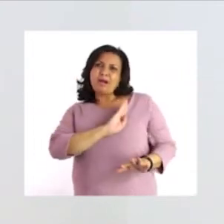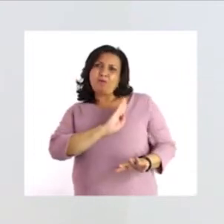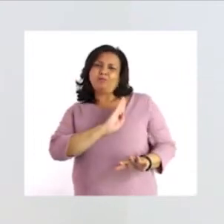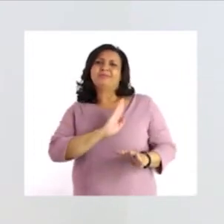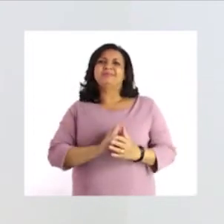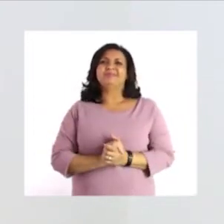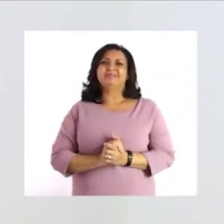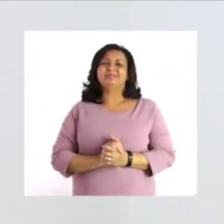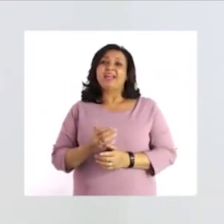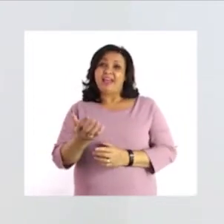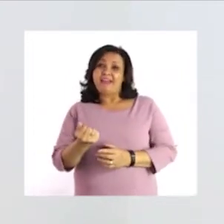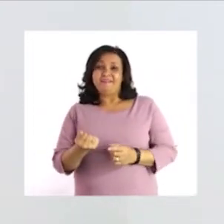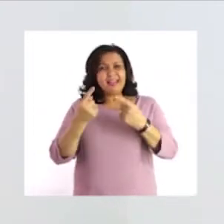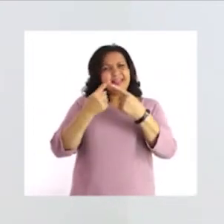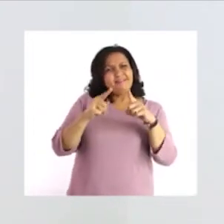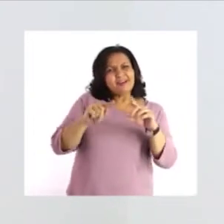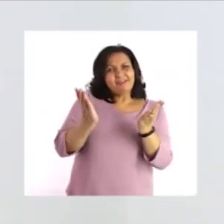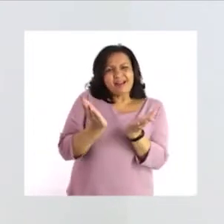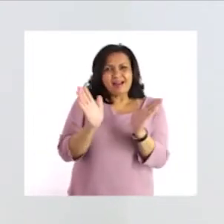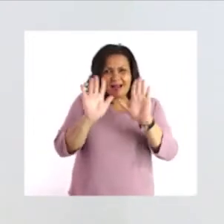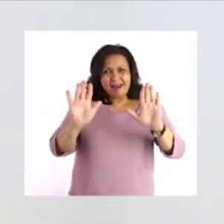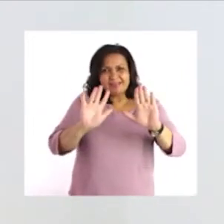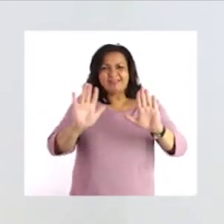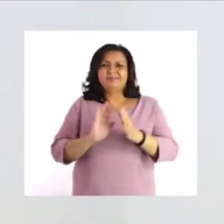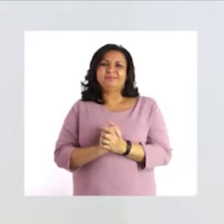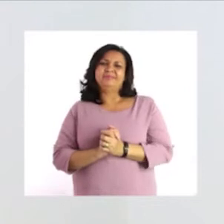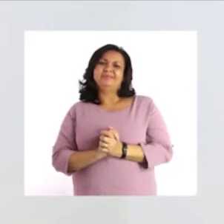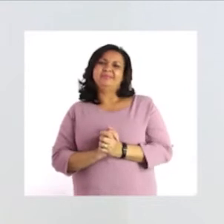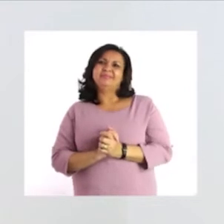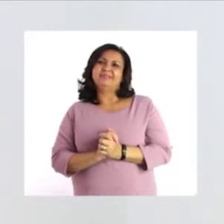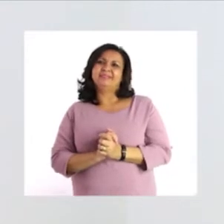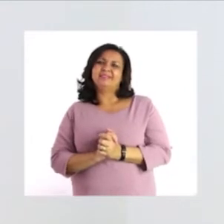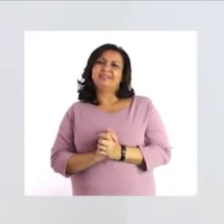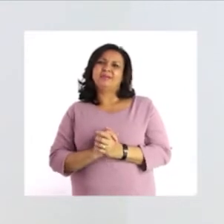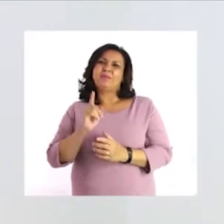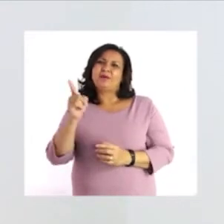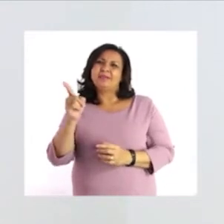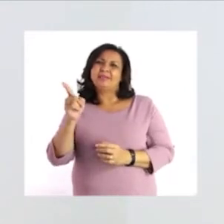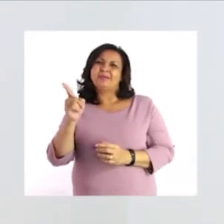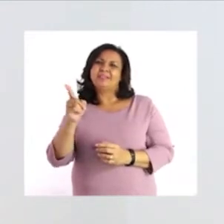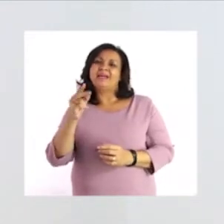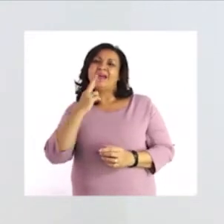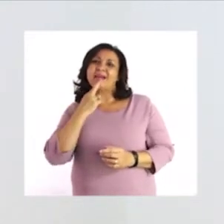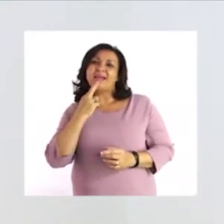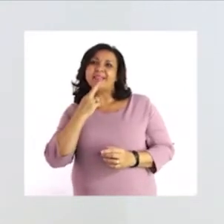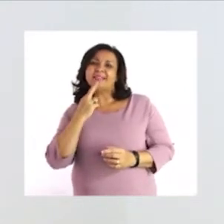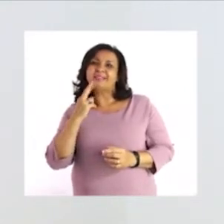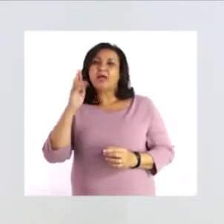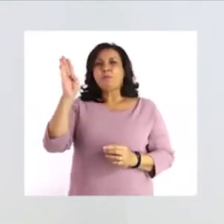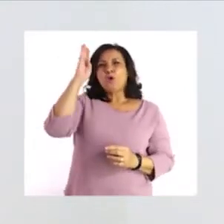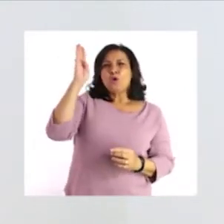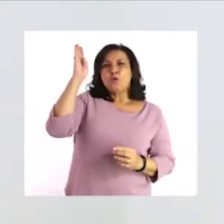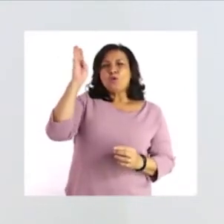some colors here today and I would like to tell you about colors. This is red,